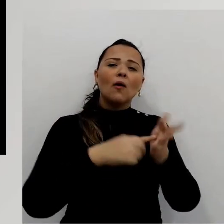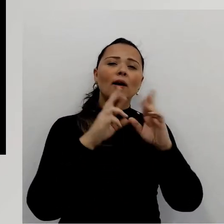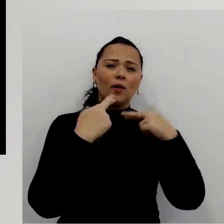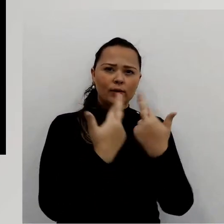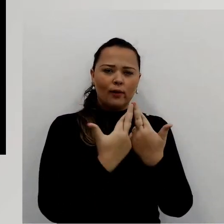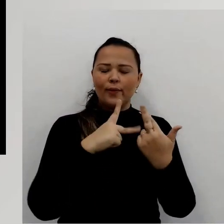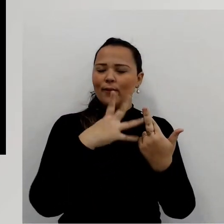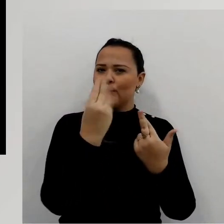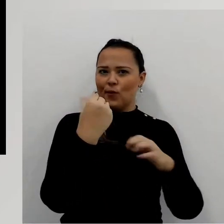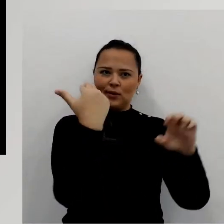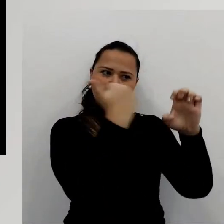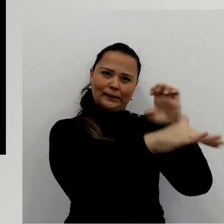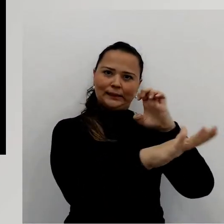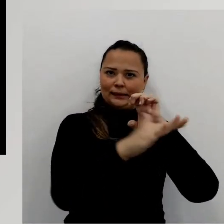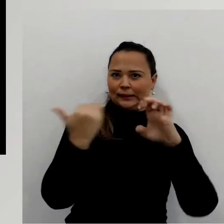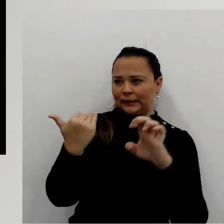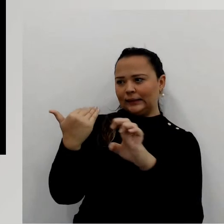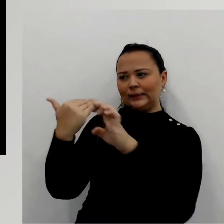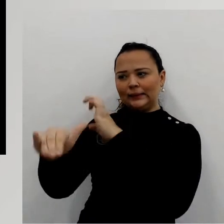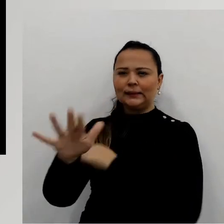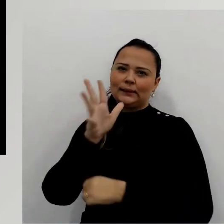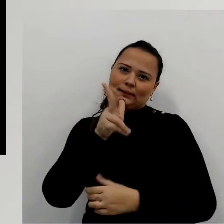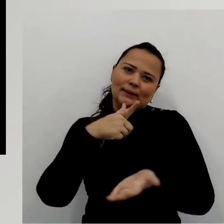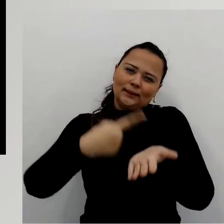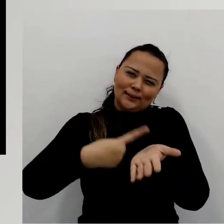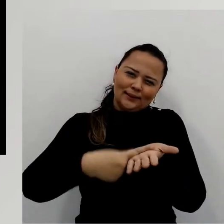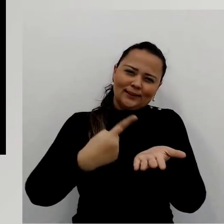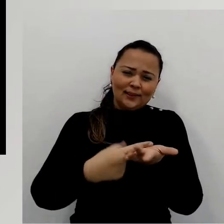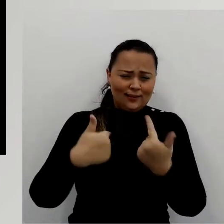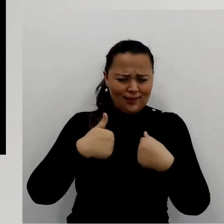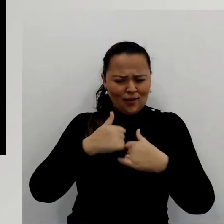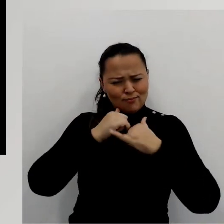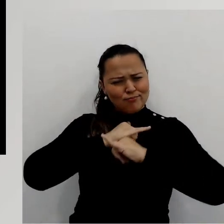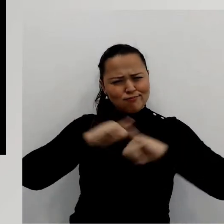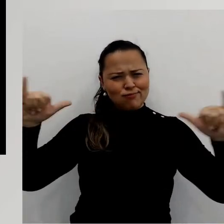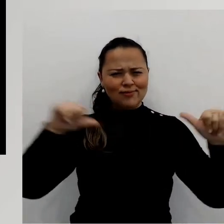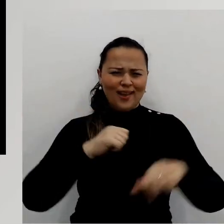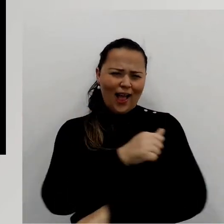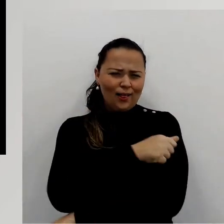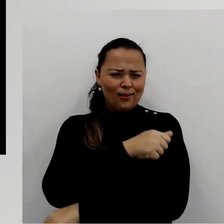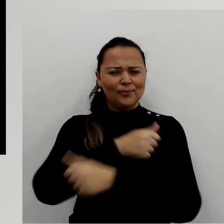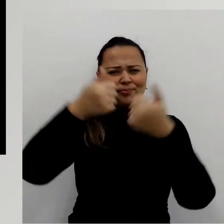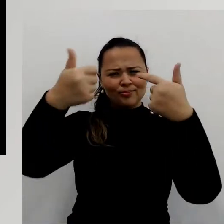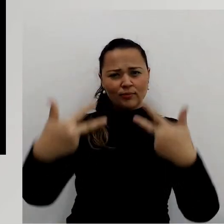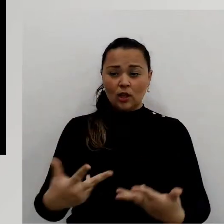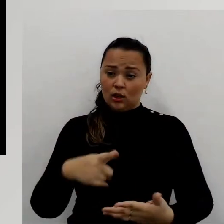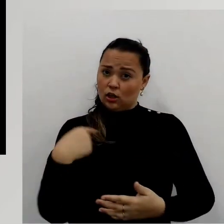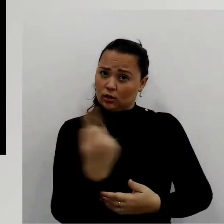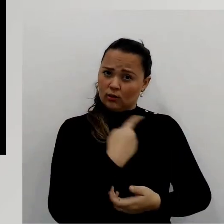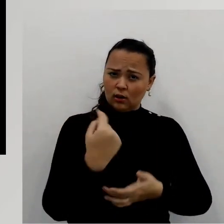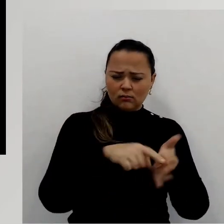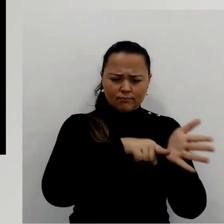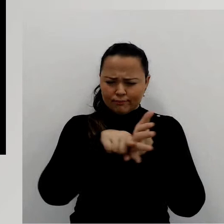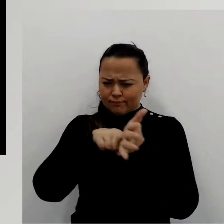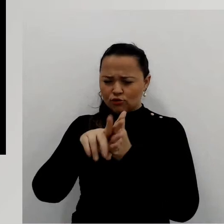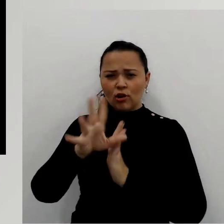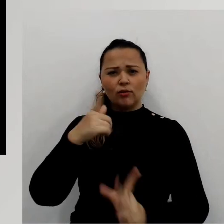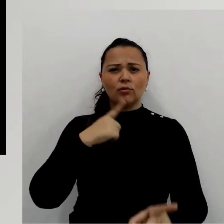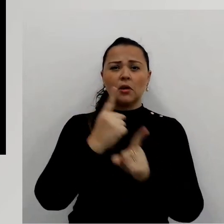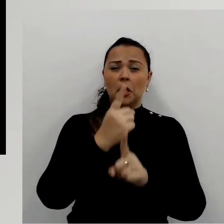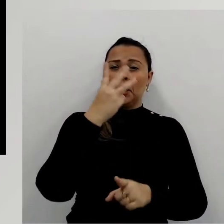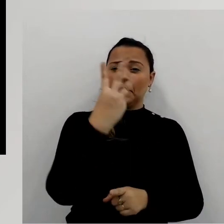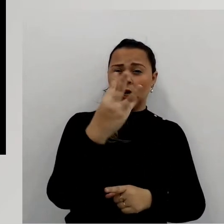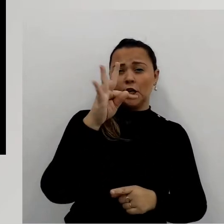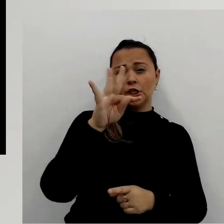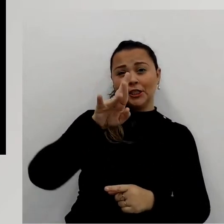my students, and we discovered that there are 3 trillion PDFs on the internet at any given moment in